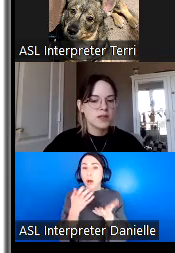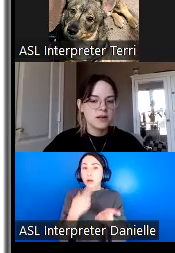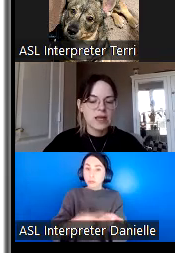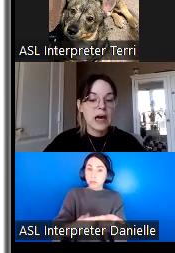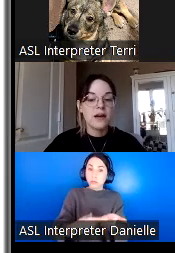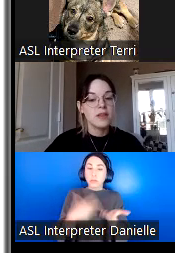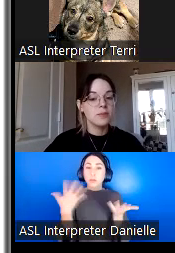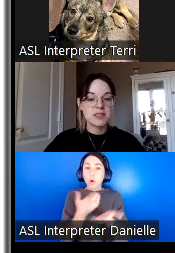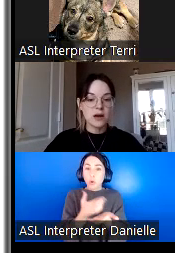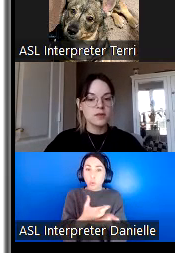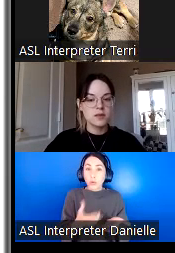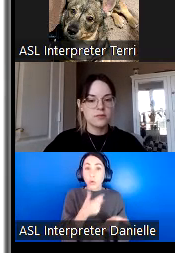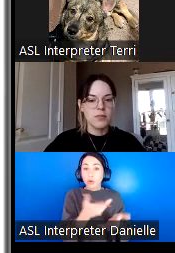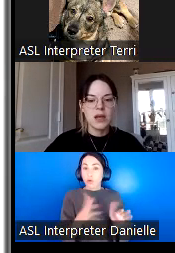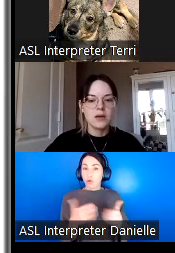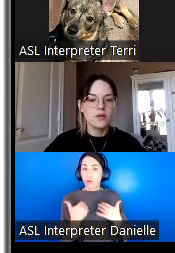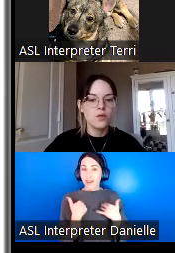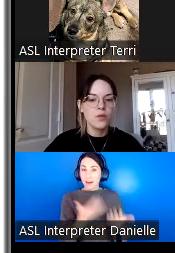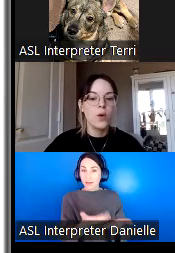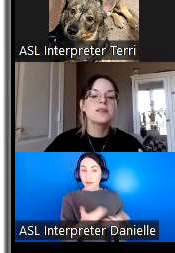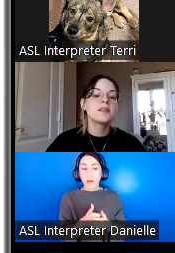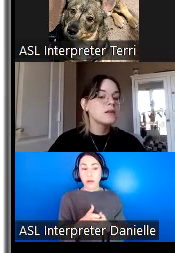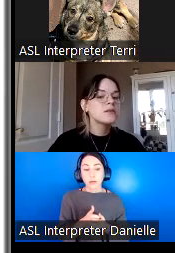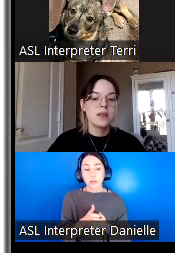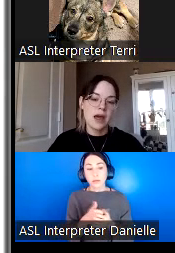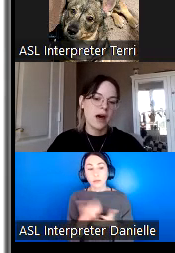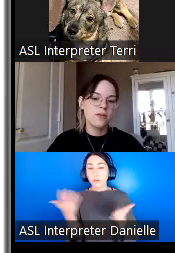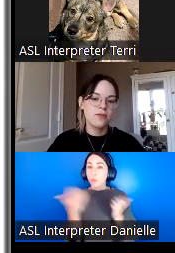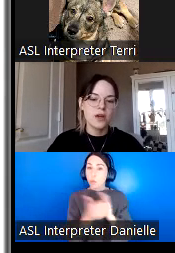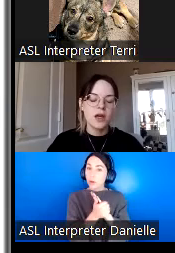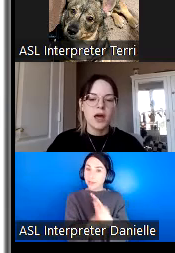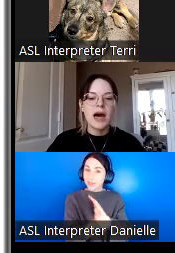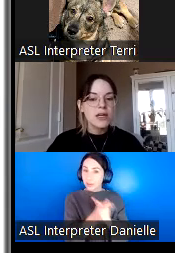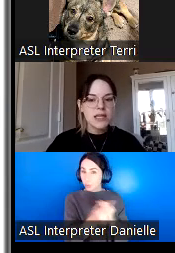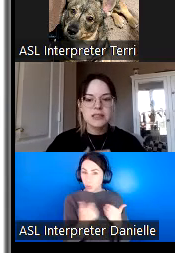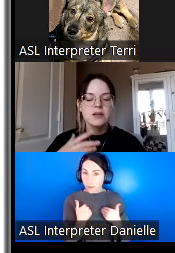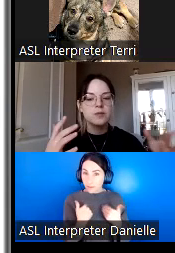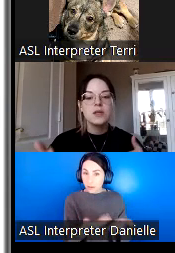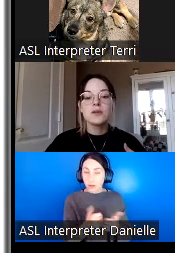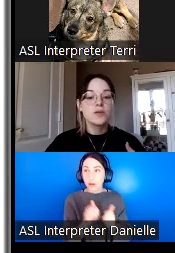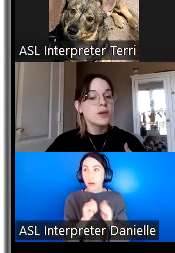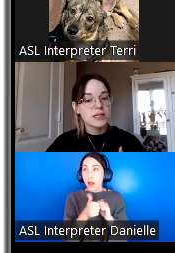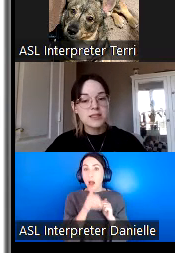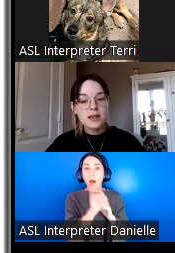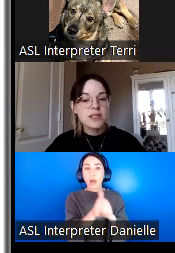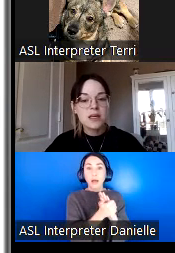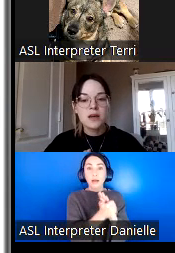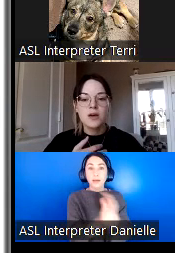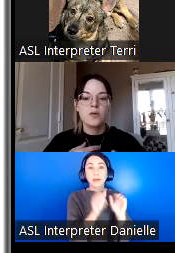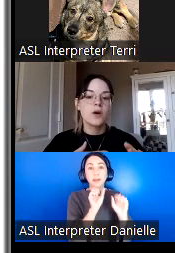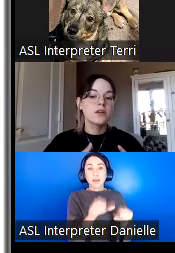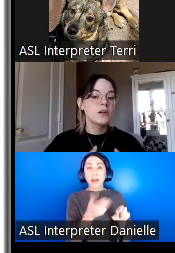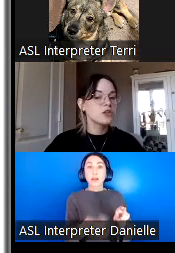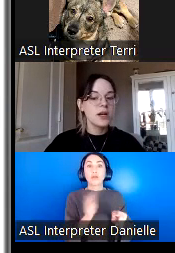what resources they have in themselves, meaning what skills do they have? How can these skills be used to increase